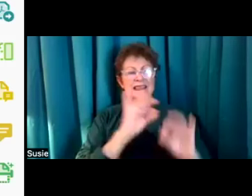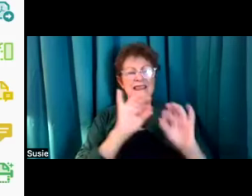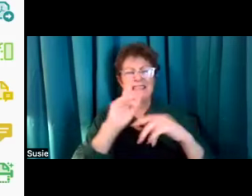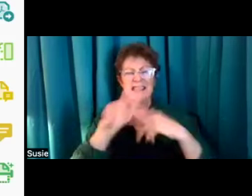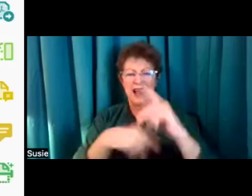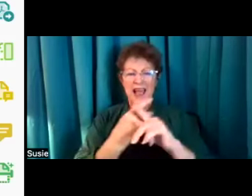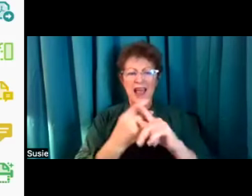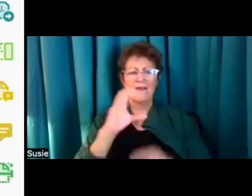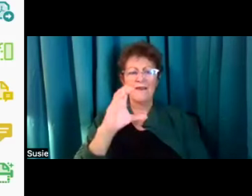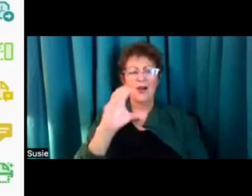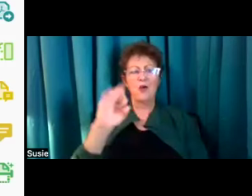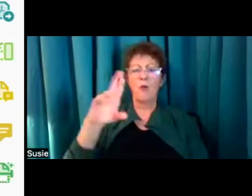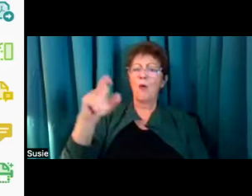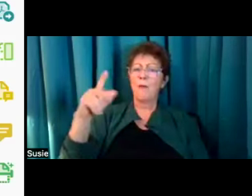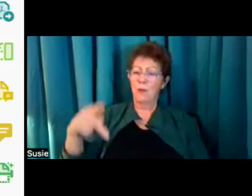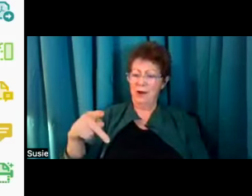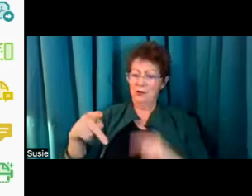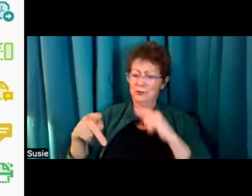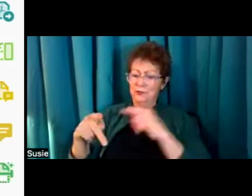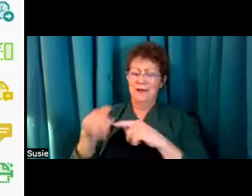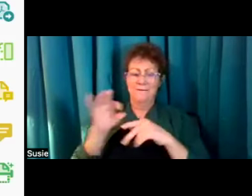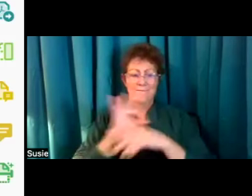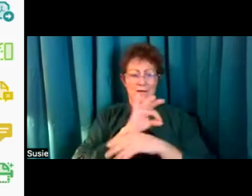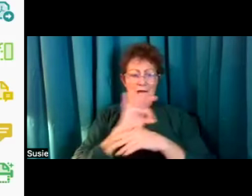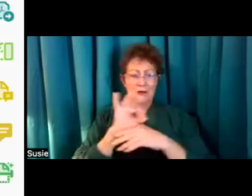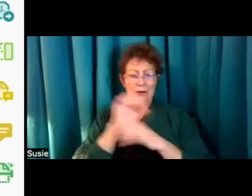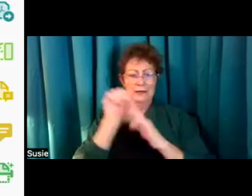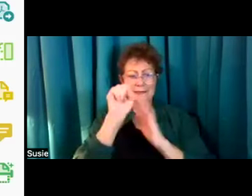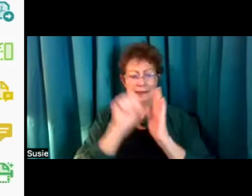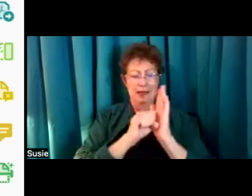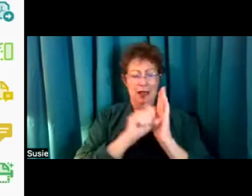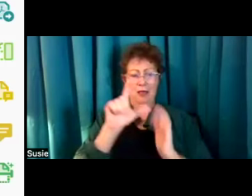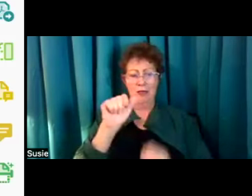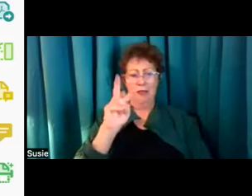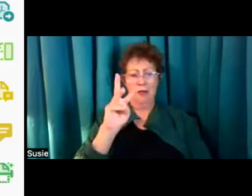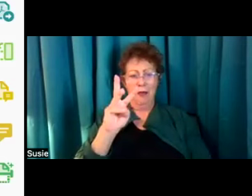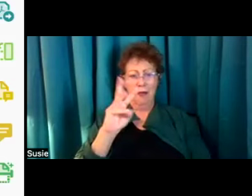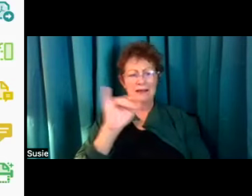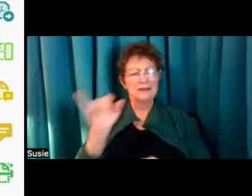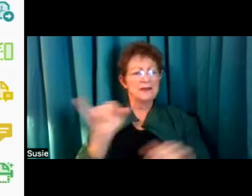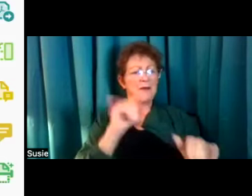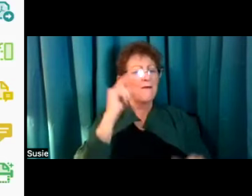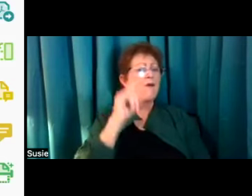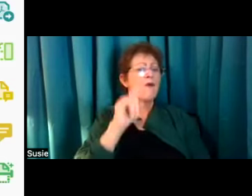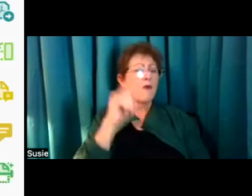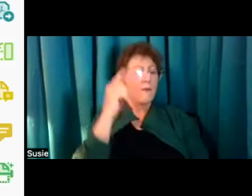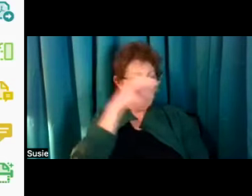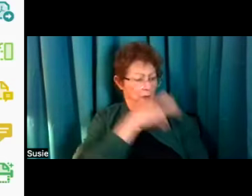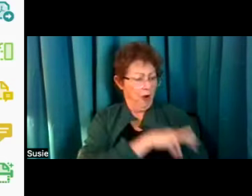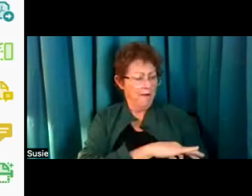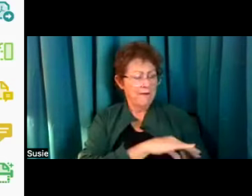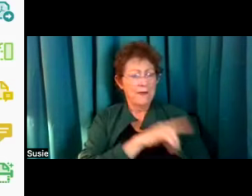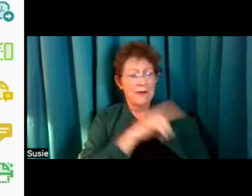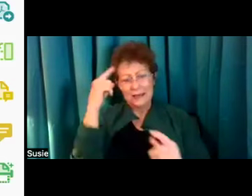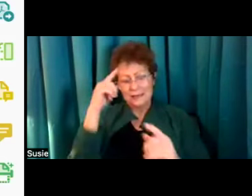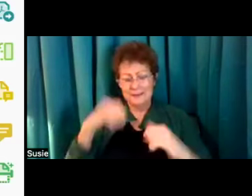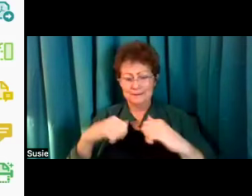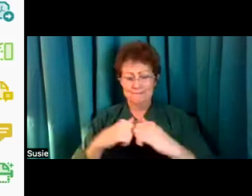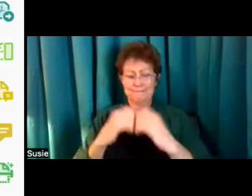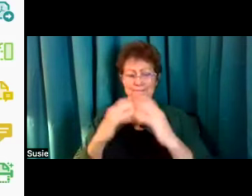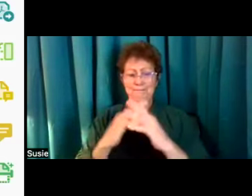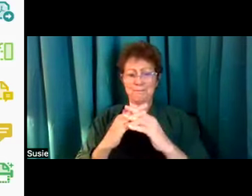corporation, which means it's a function of state law, and similar to a for-profit corporation, it is formed in an